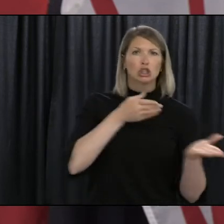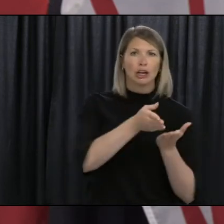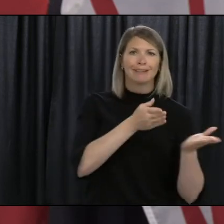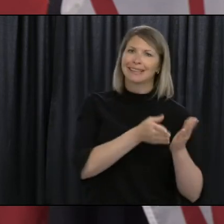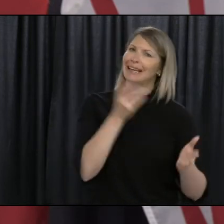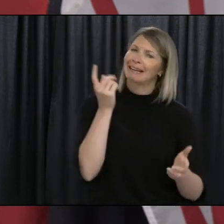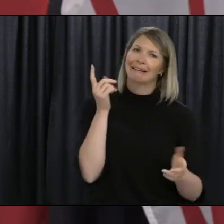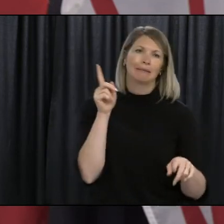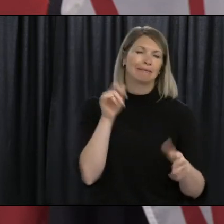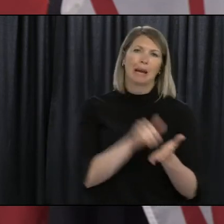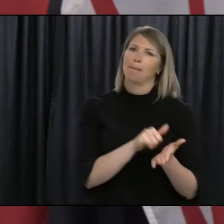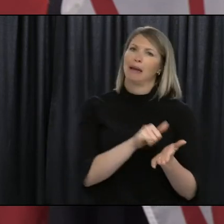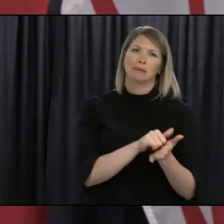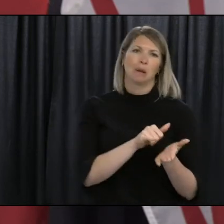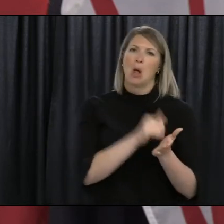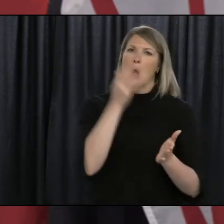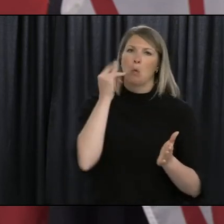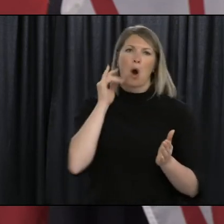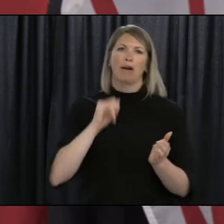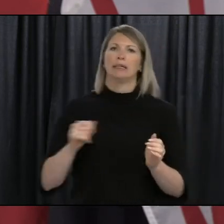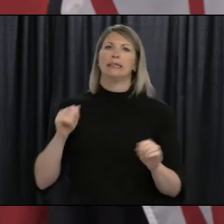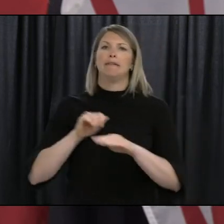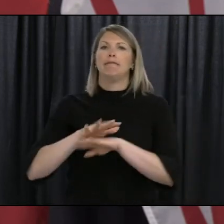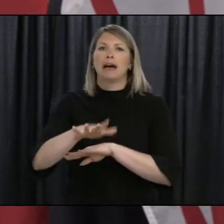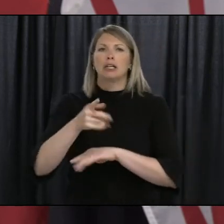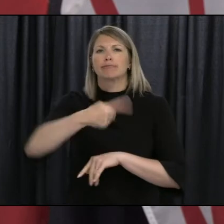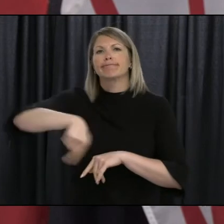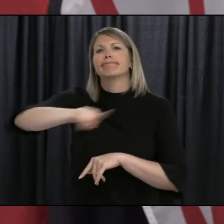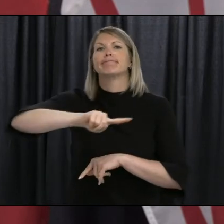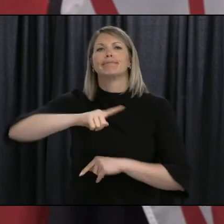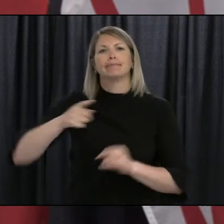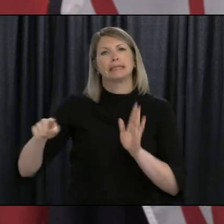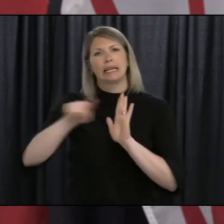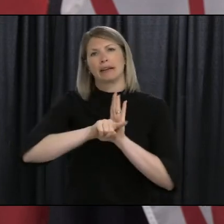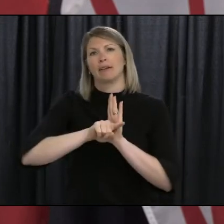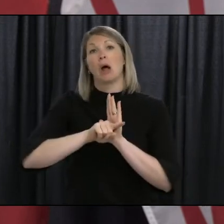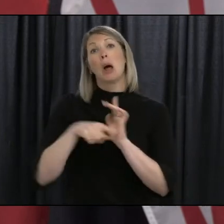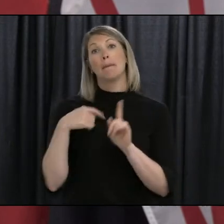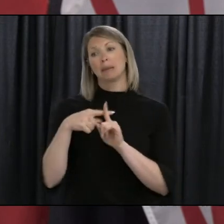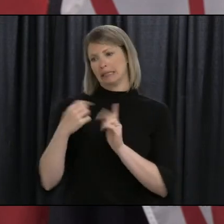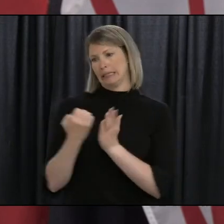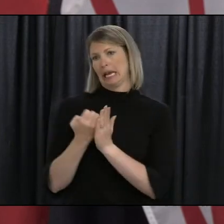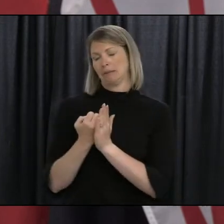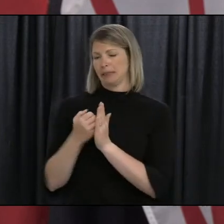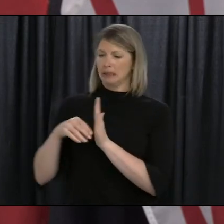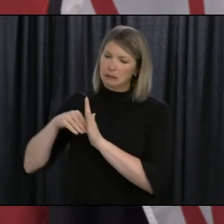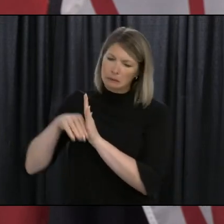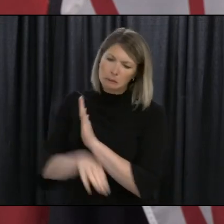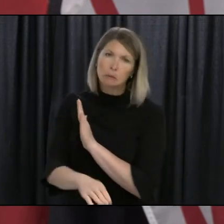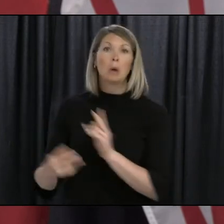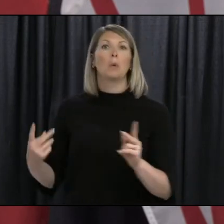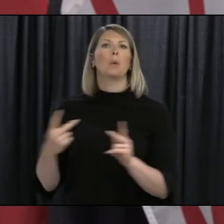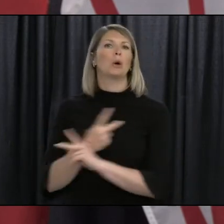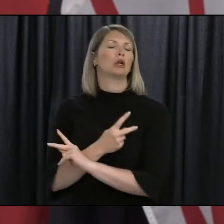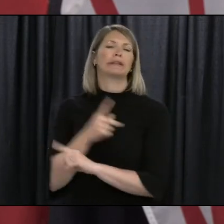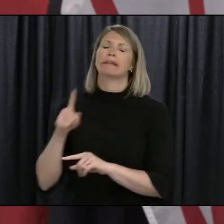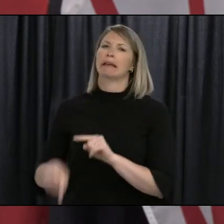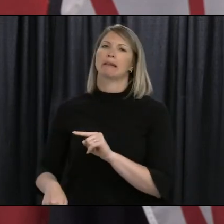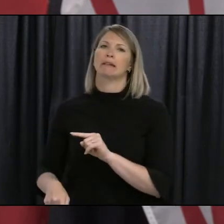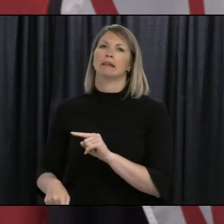of the province and on our prospects for economic recovery. We also have to deal with